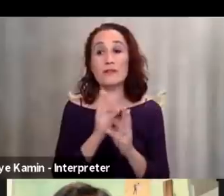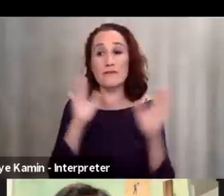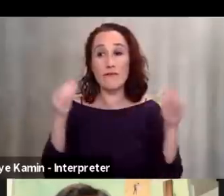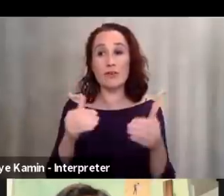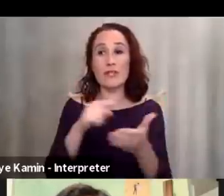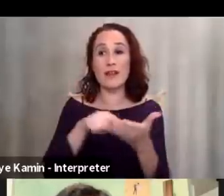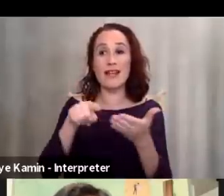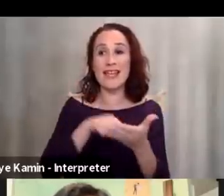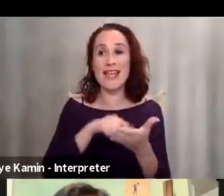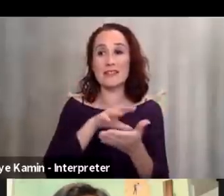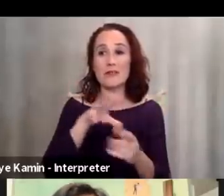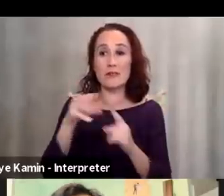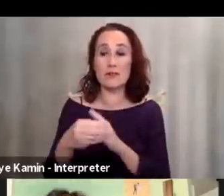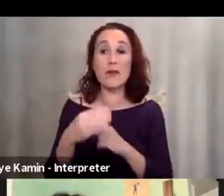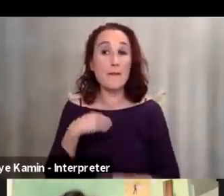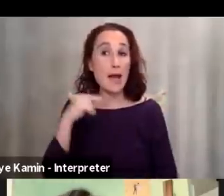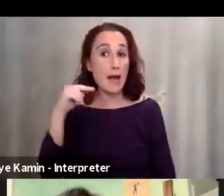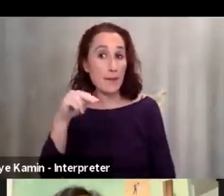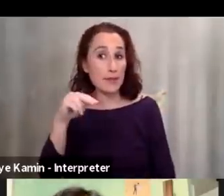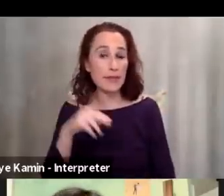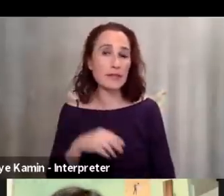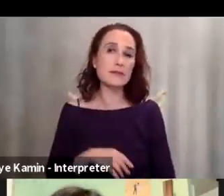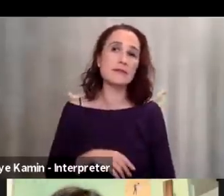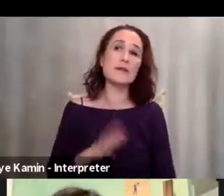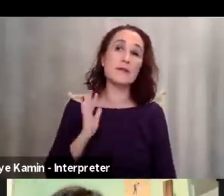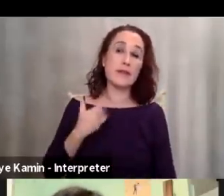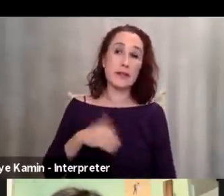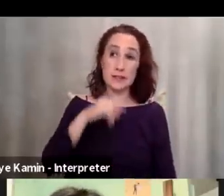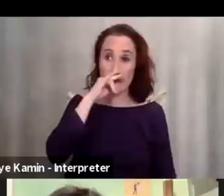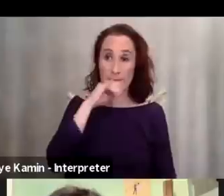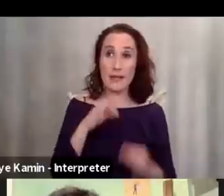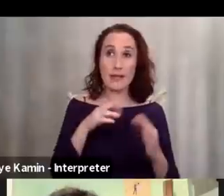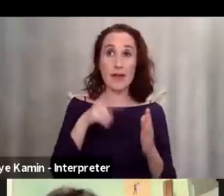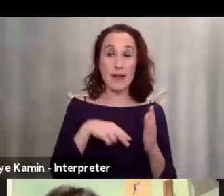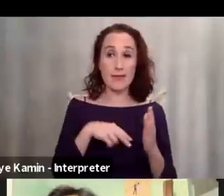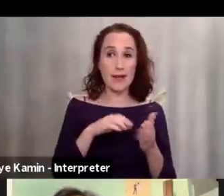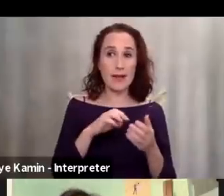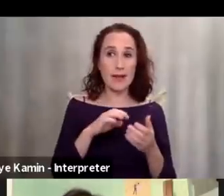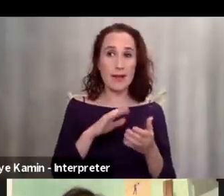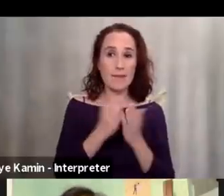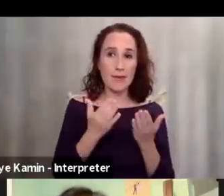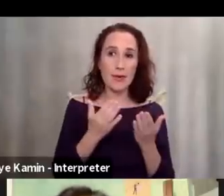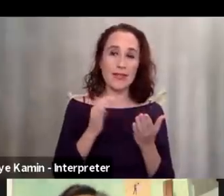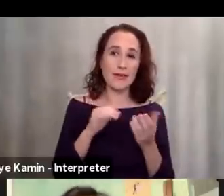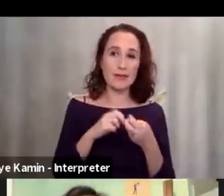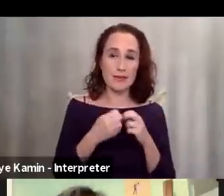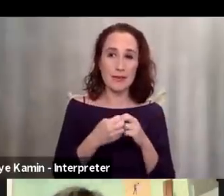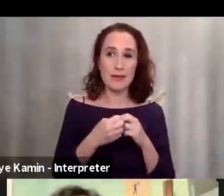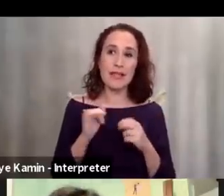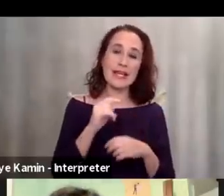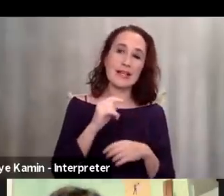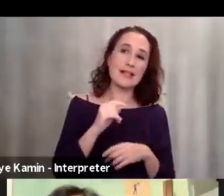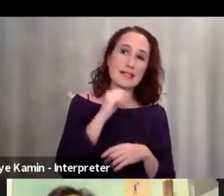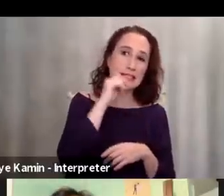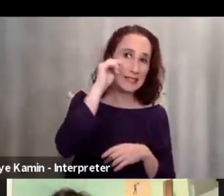my perspective on it is this. It's that when I was a kid, if I read a problematic book as a teen or show, which I